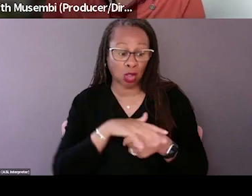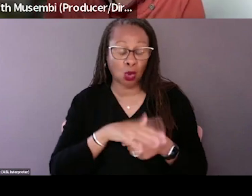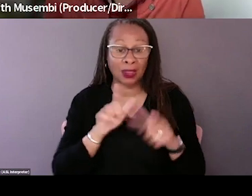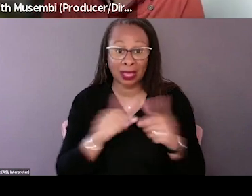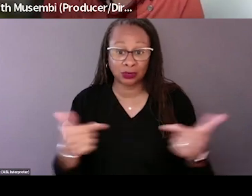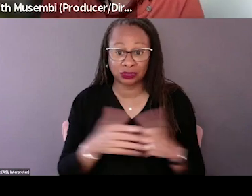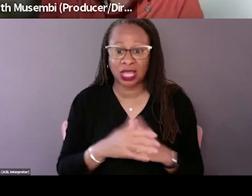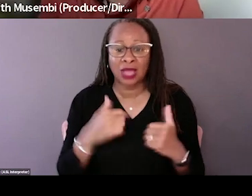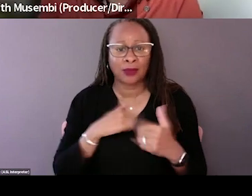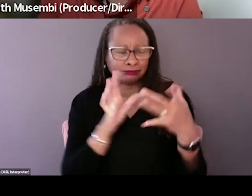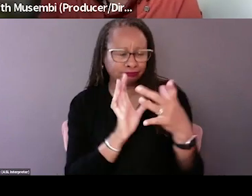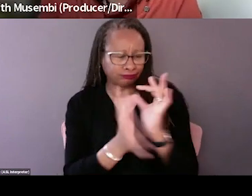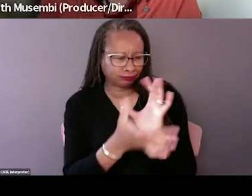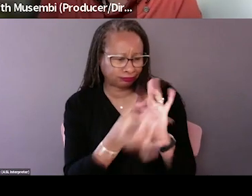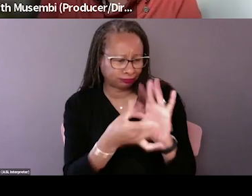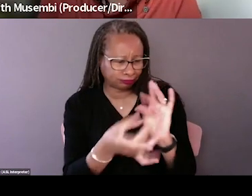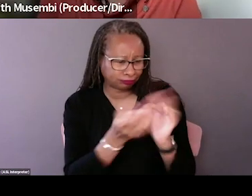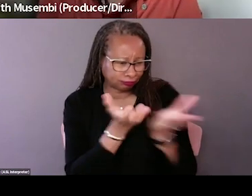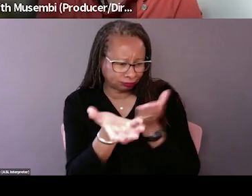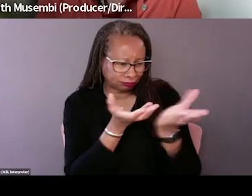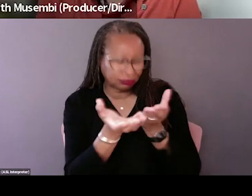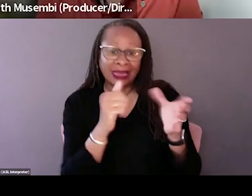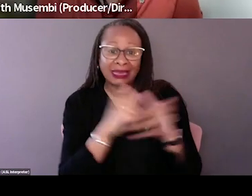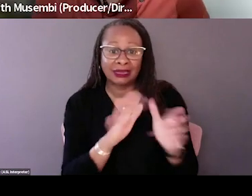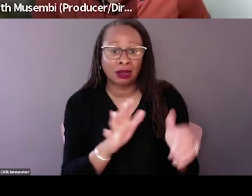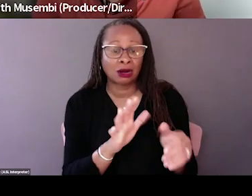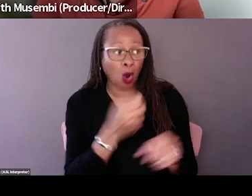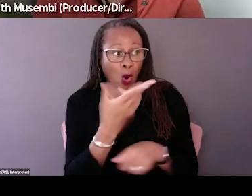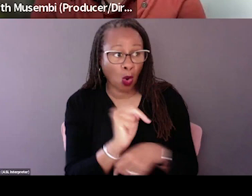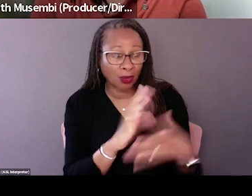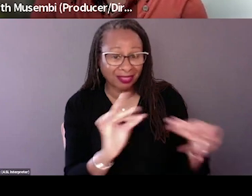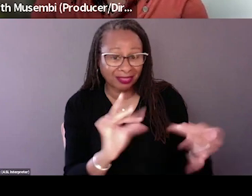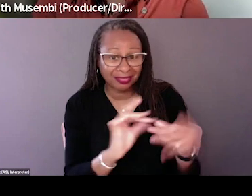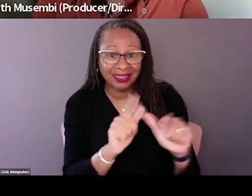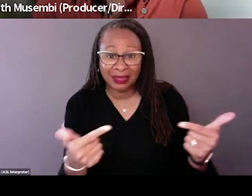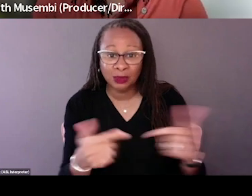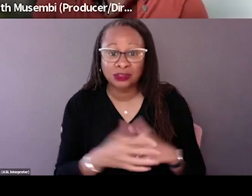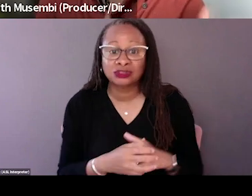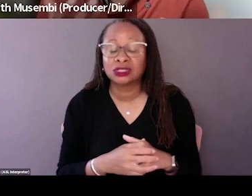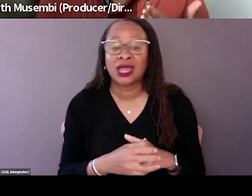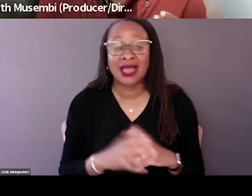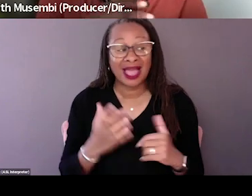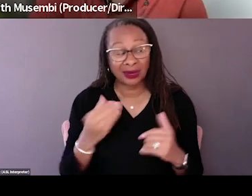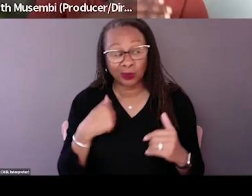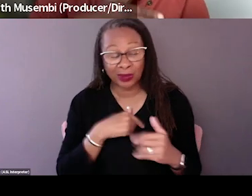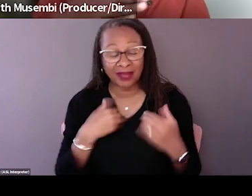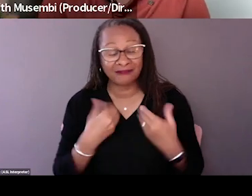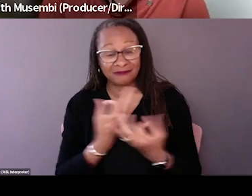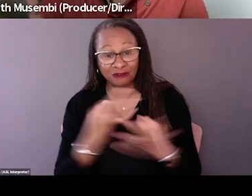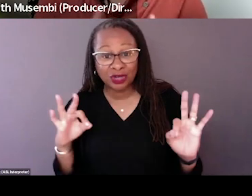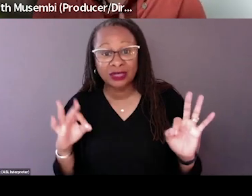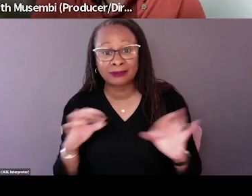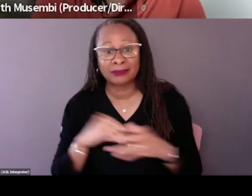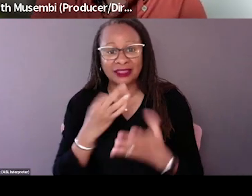have conversations, and I think there was a freedom in the fact that and we've this doesn't make it